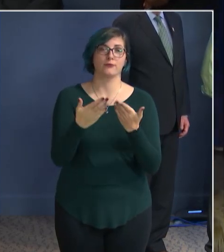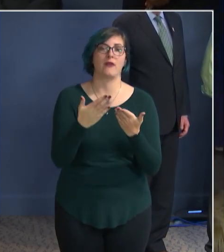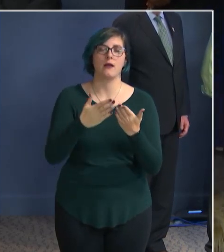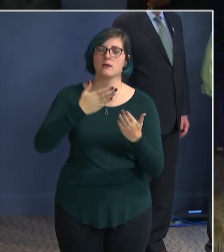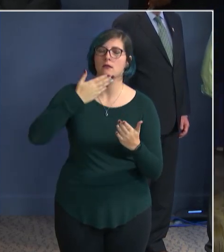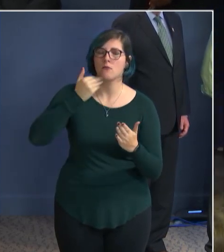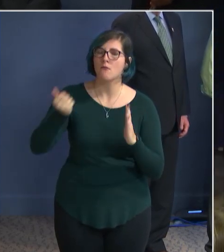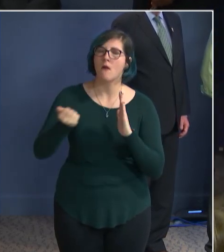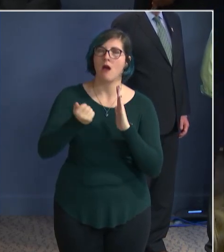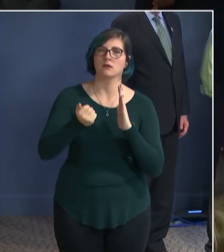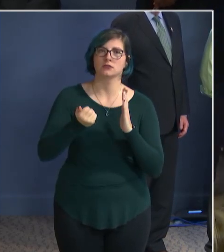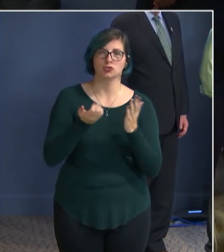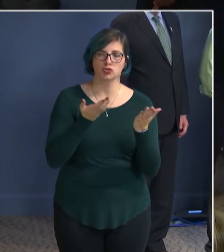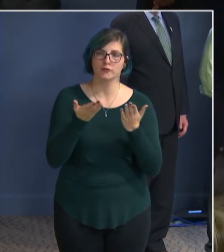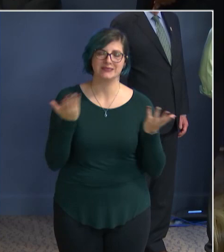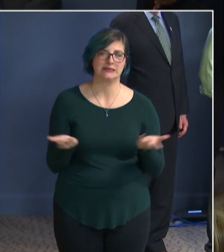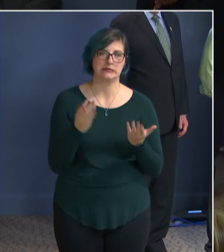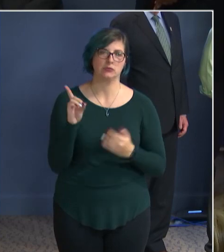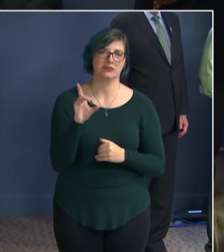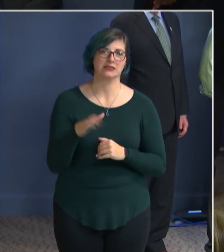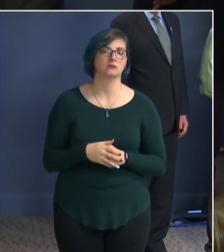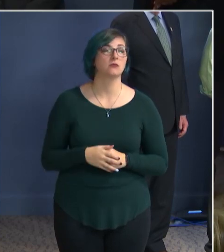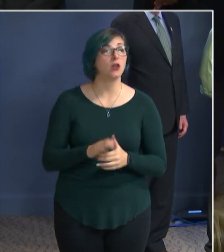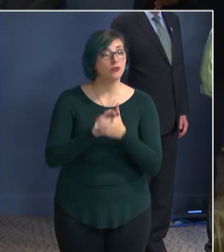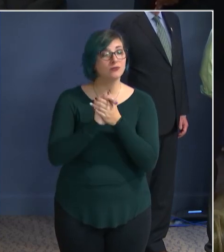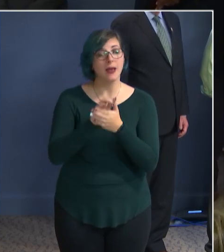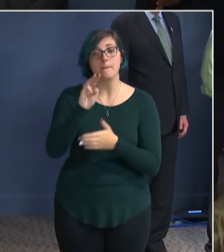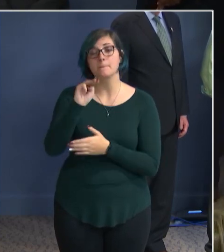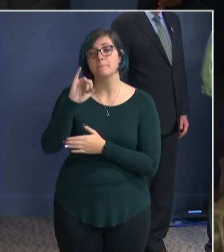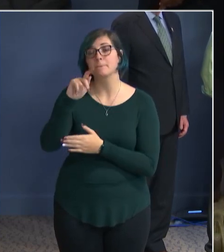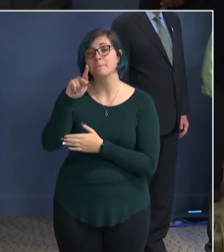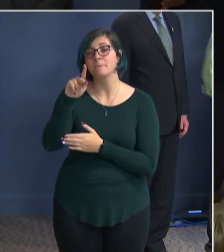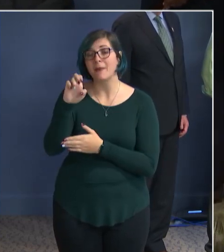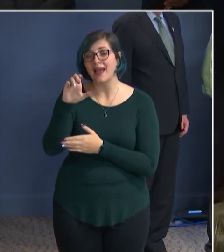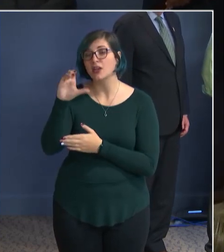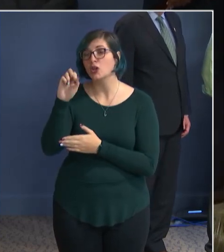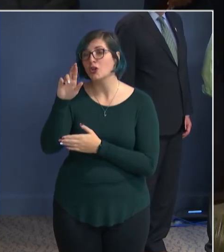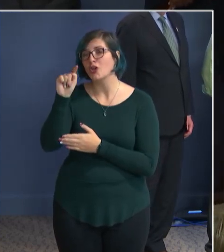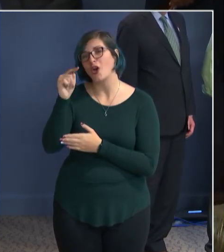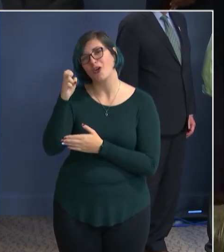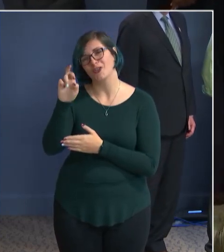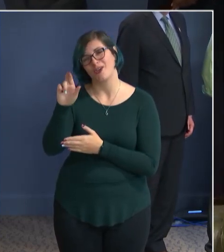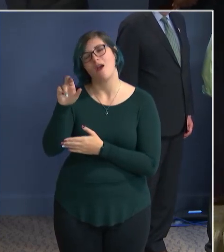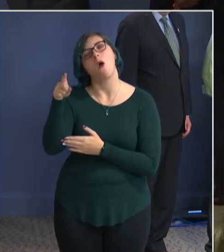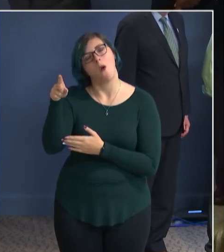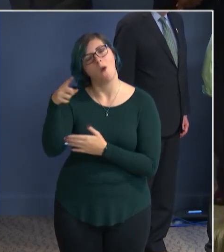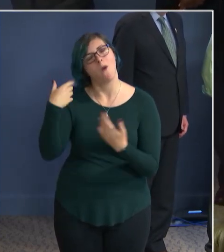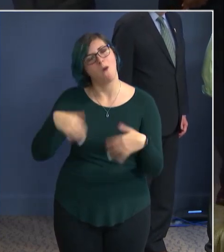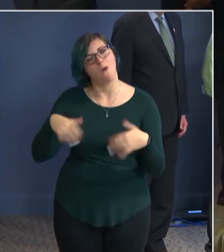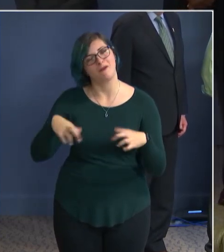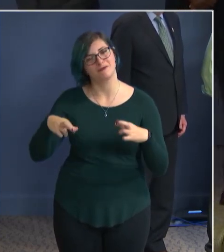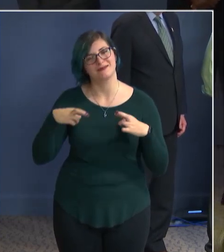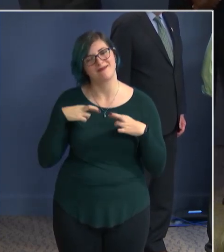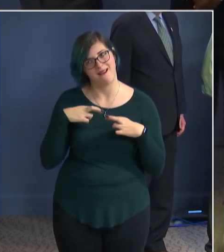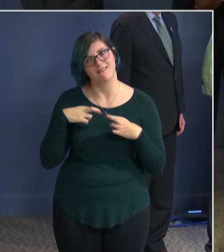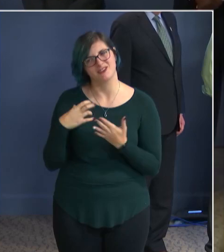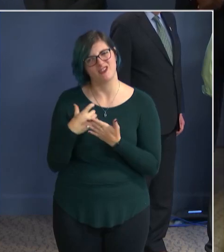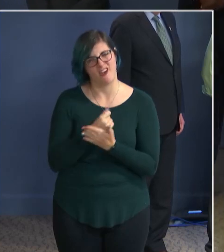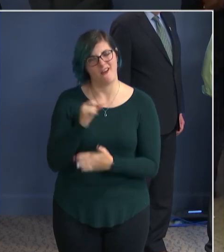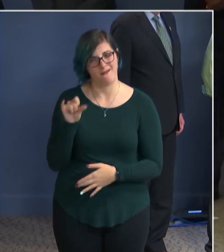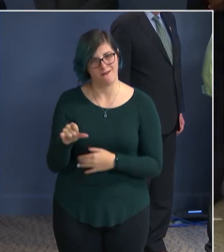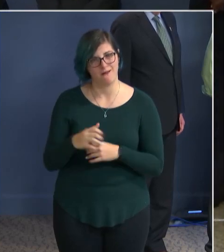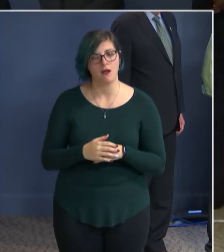want to congratulate also Mike Carter on his much-deserved retirement from DPW, and I'm